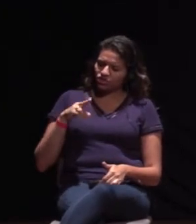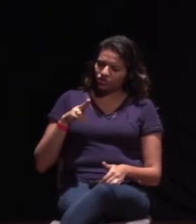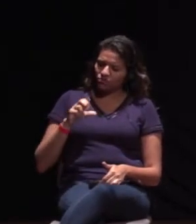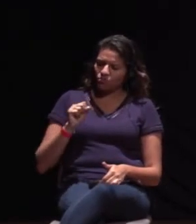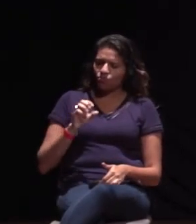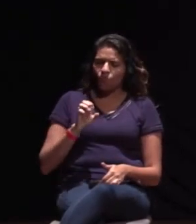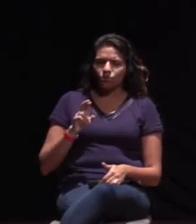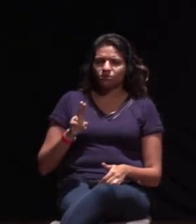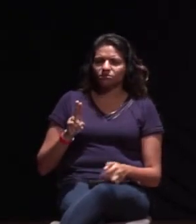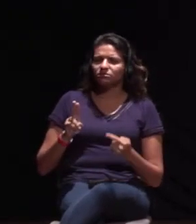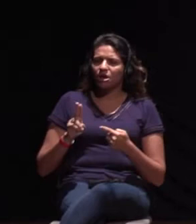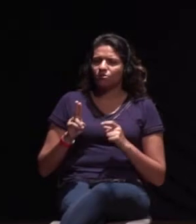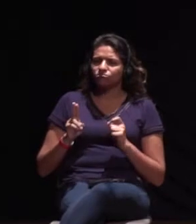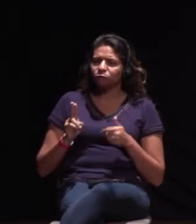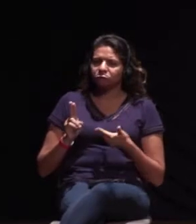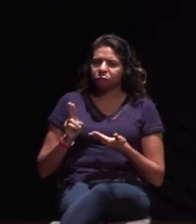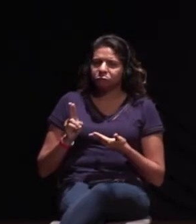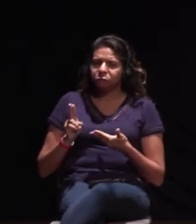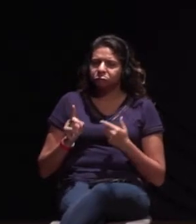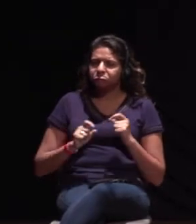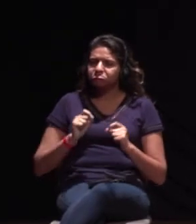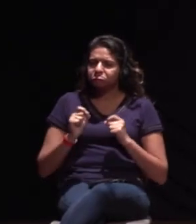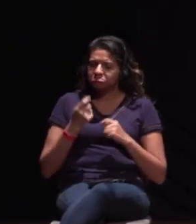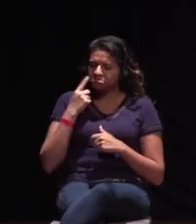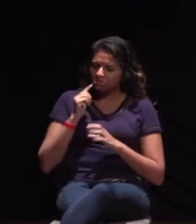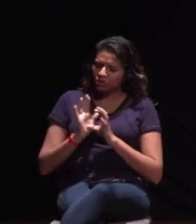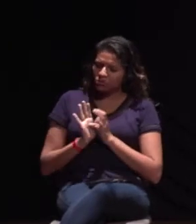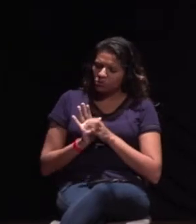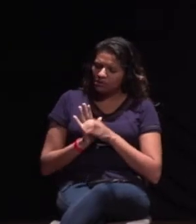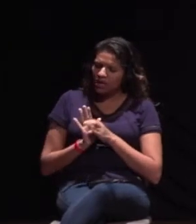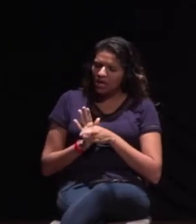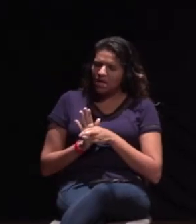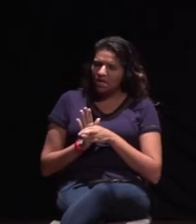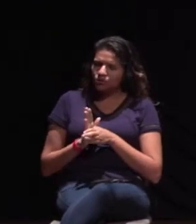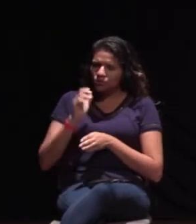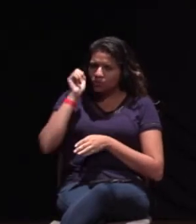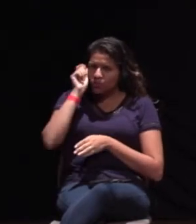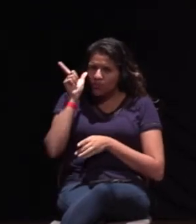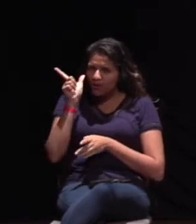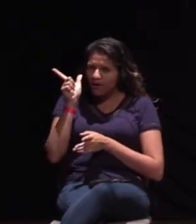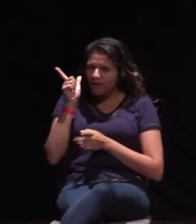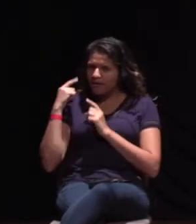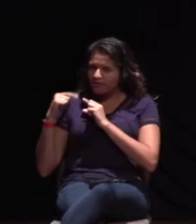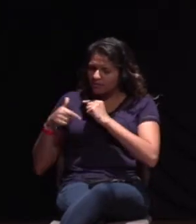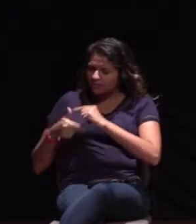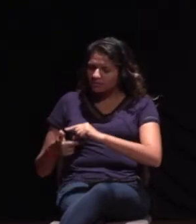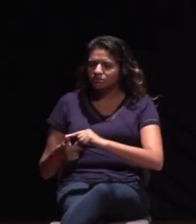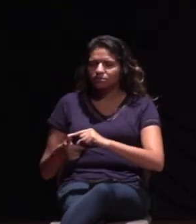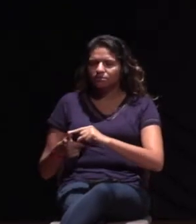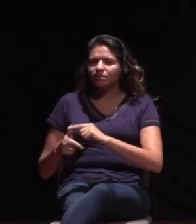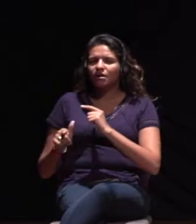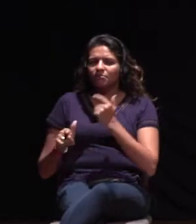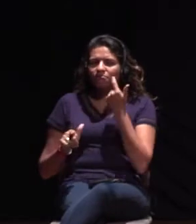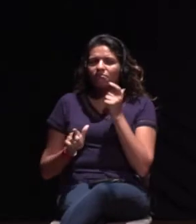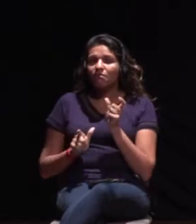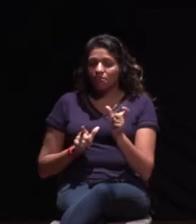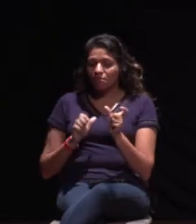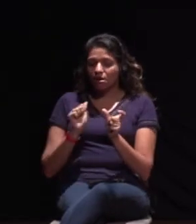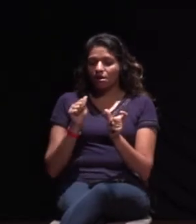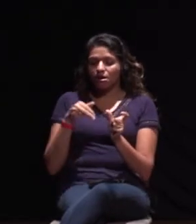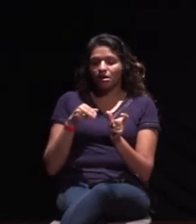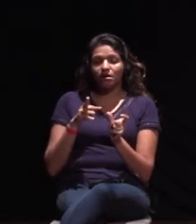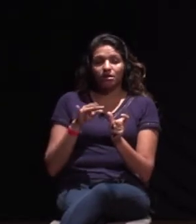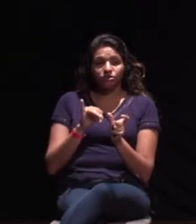fields through the idea of the anti, so à rebours, so to say, against the the grain and the norm. It was first of all a